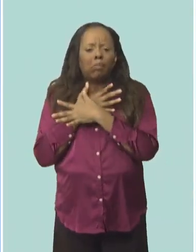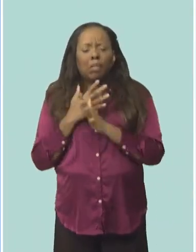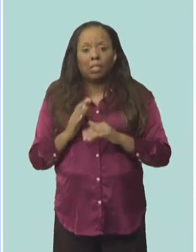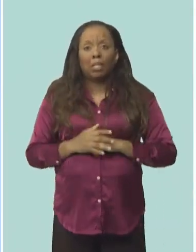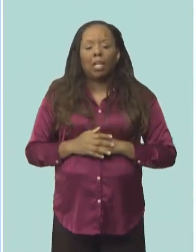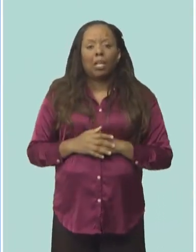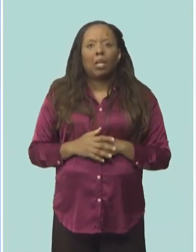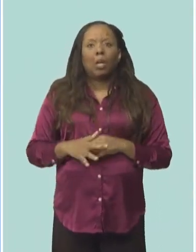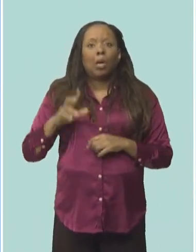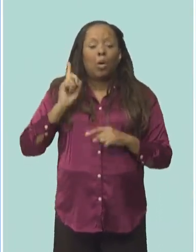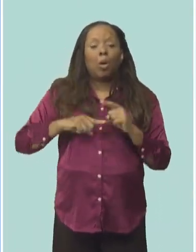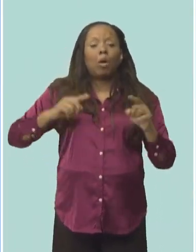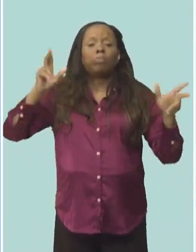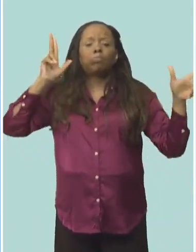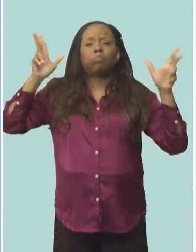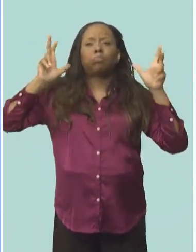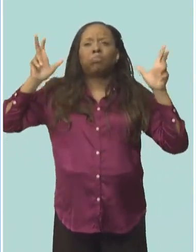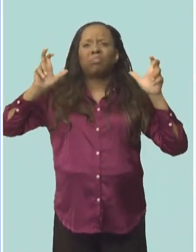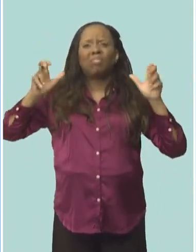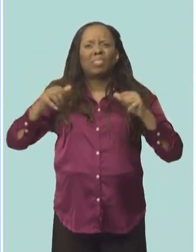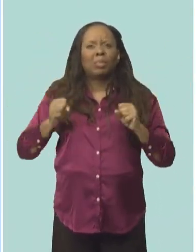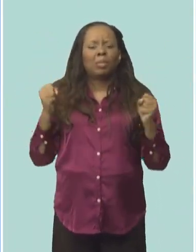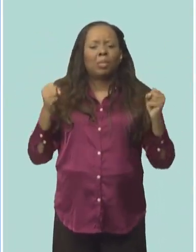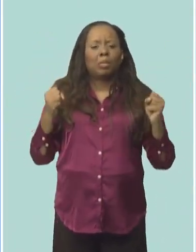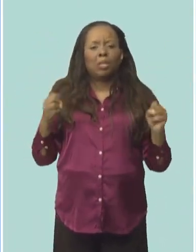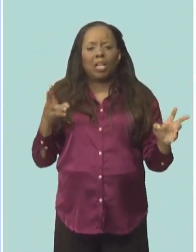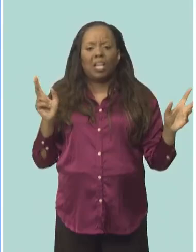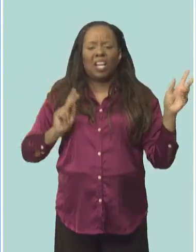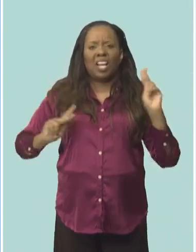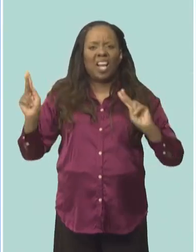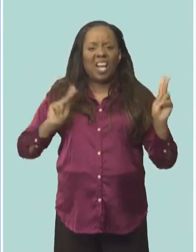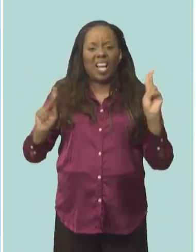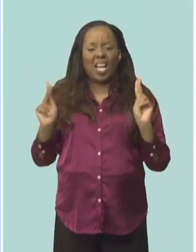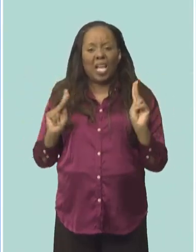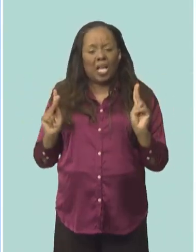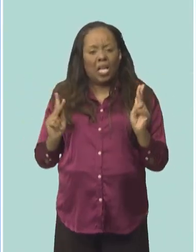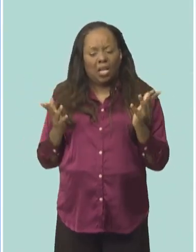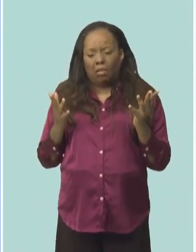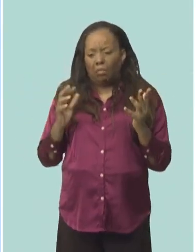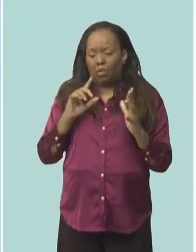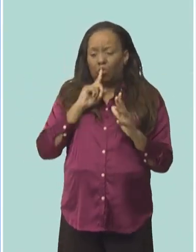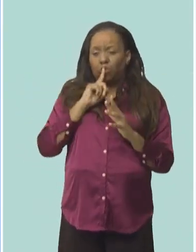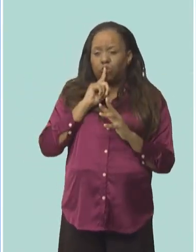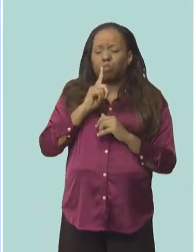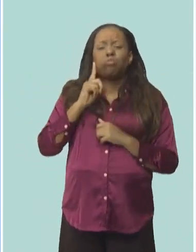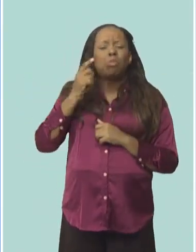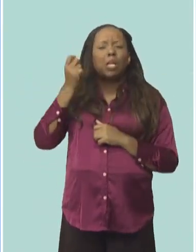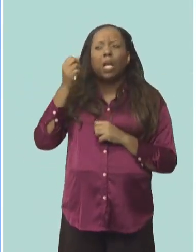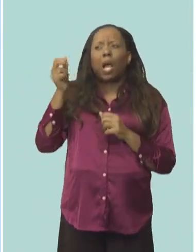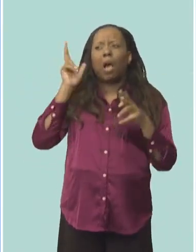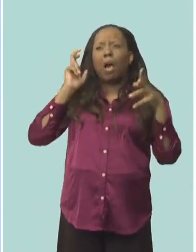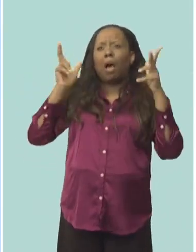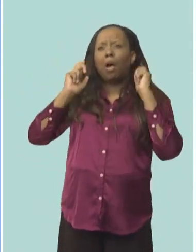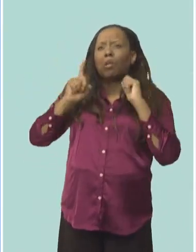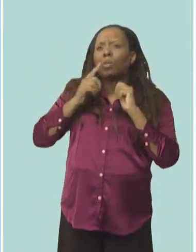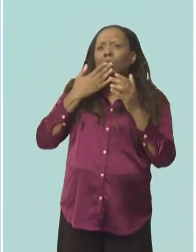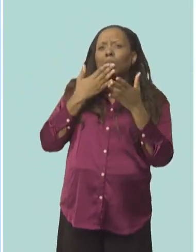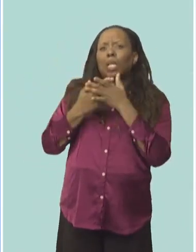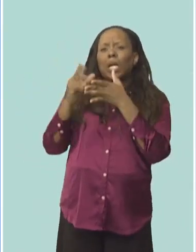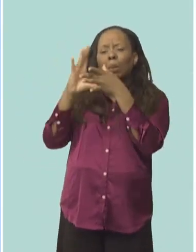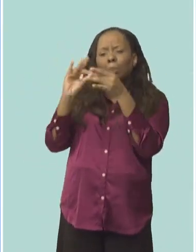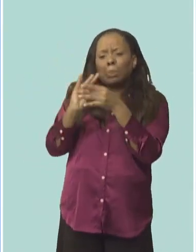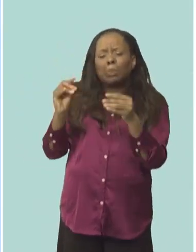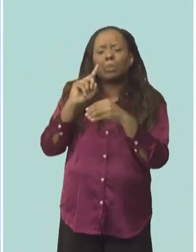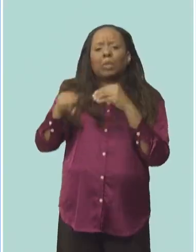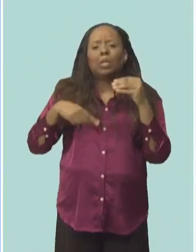The rhythms and beats made it difficult for hundreds to resist rubber-dub dancing to socially conscious lyrics that convey messages of unity